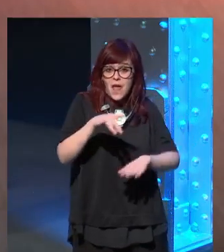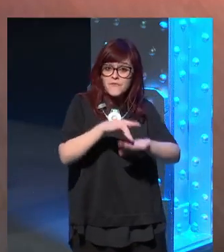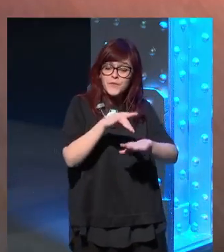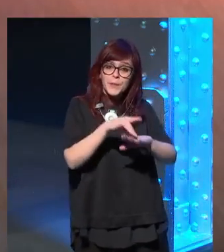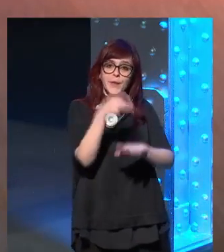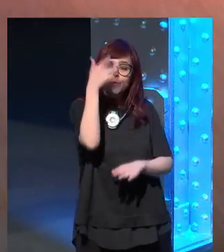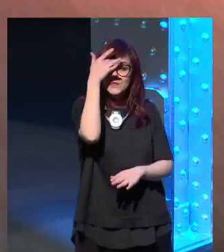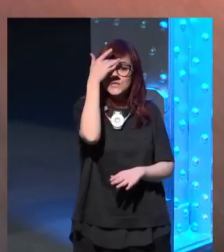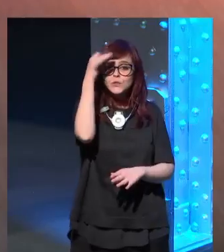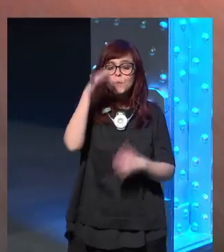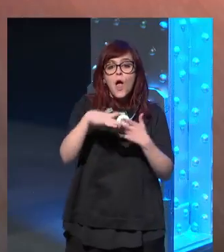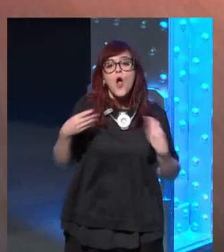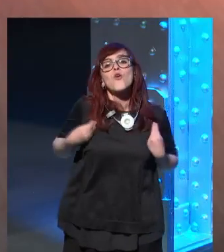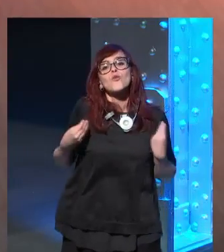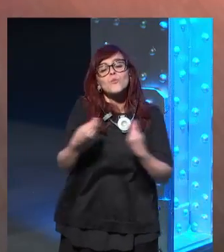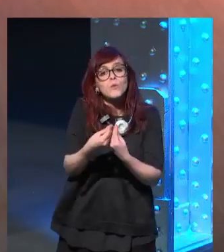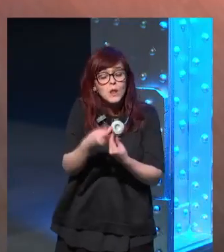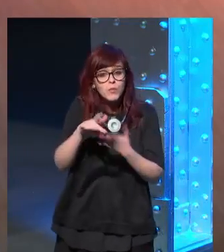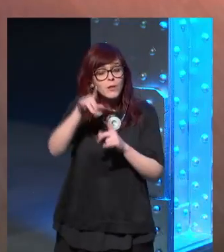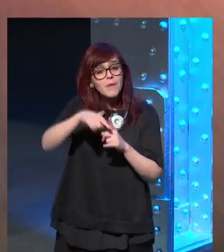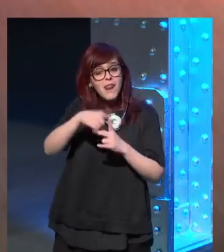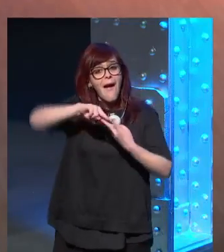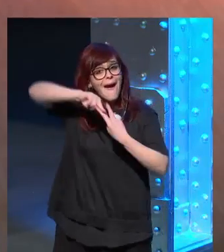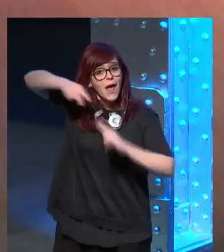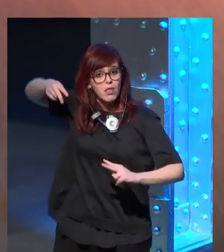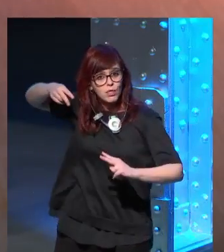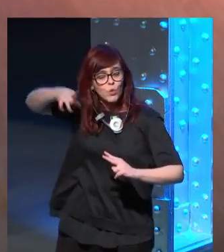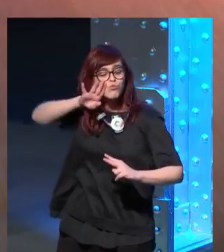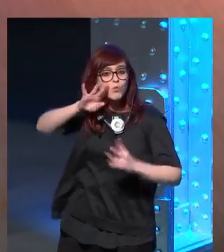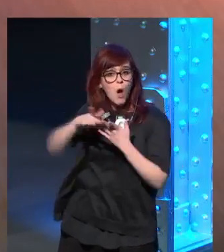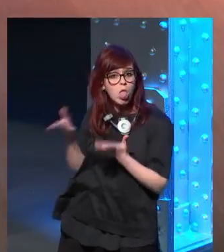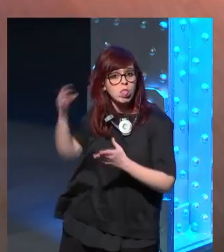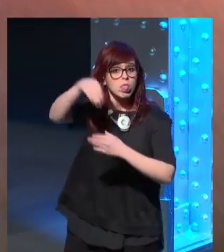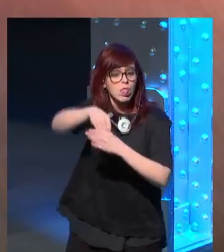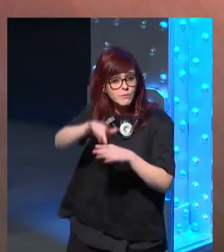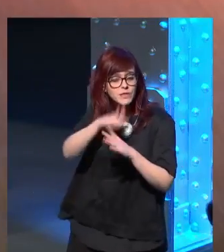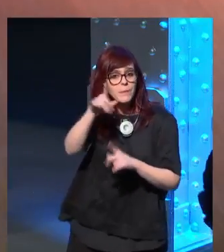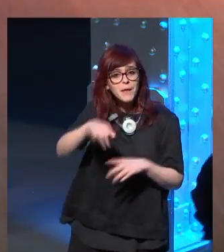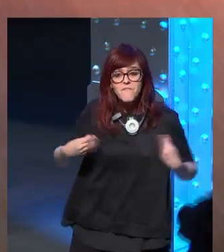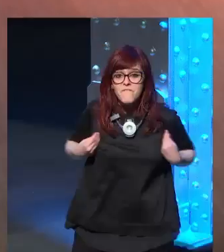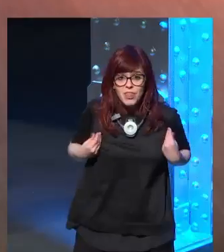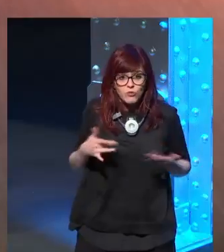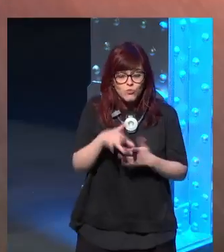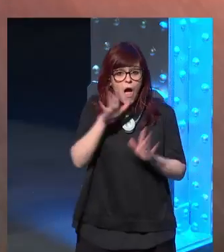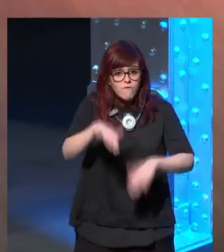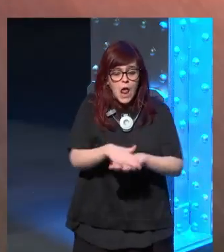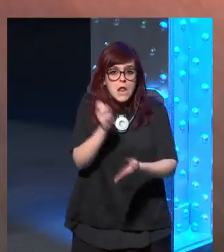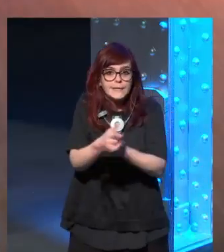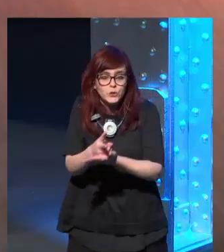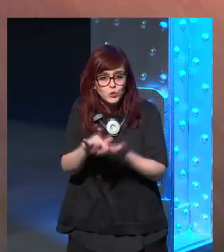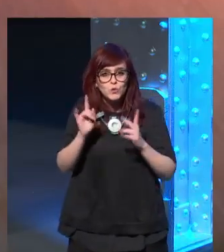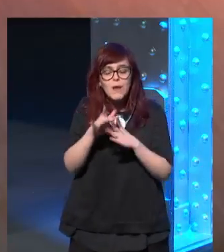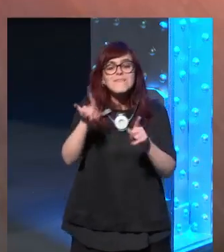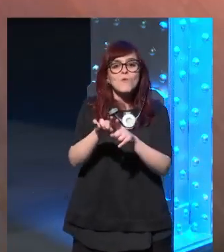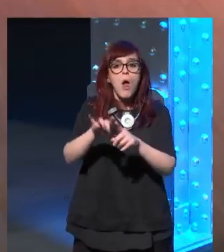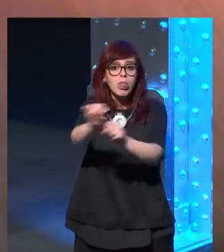factors involved, and life is very challenging. I mean, we cannot immunize us against, you